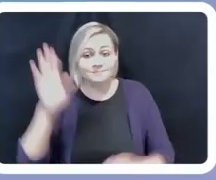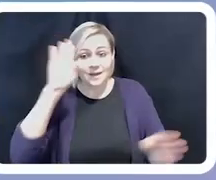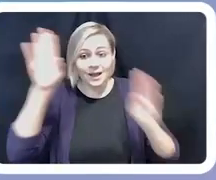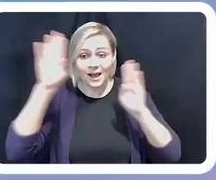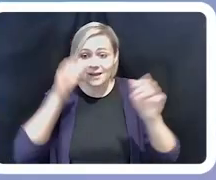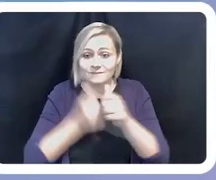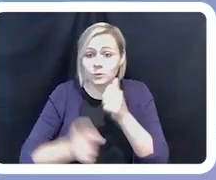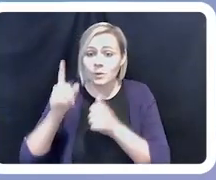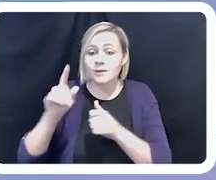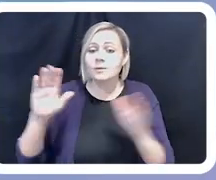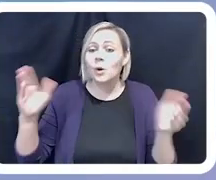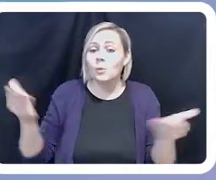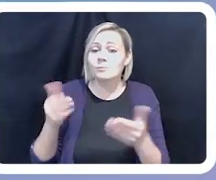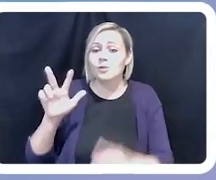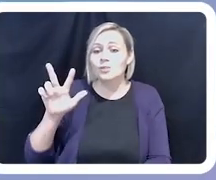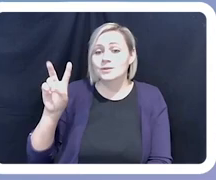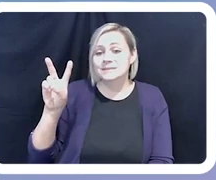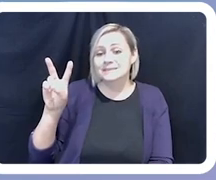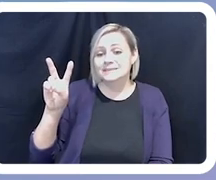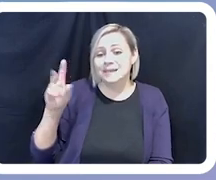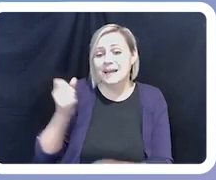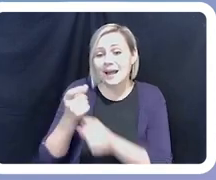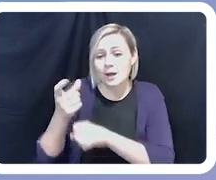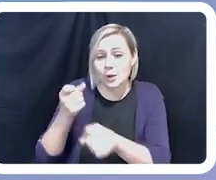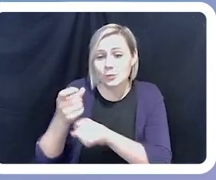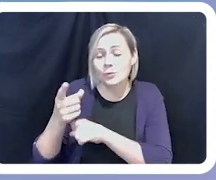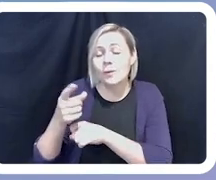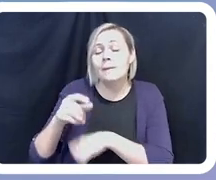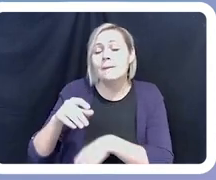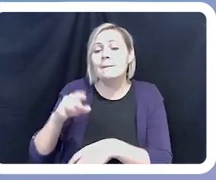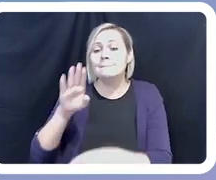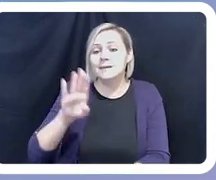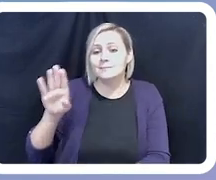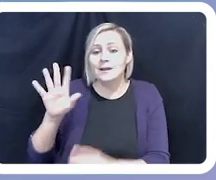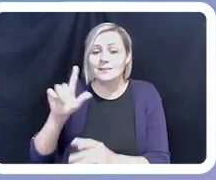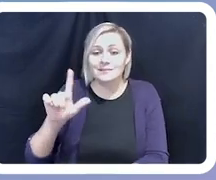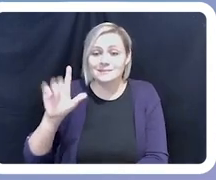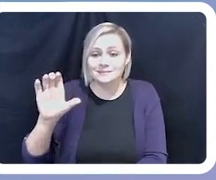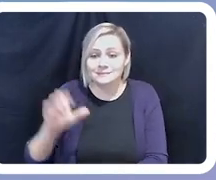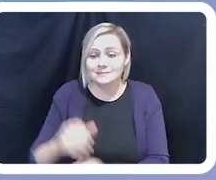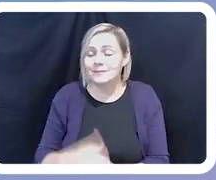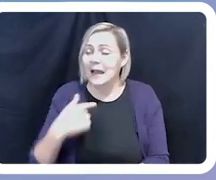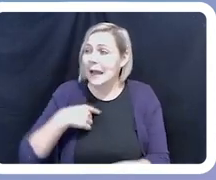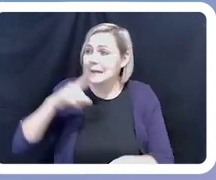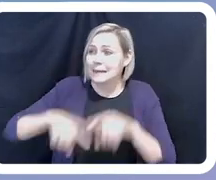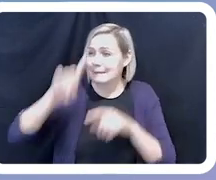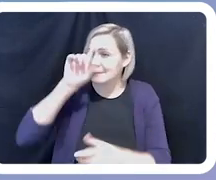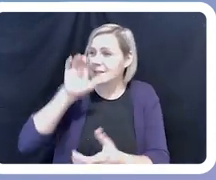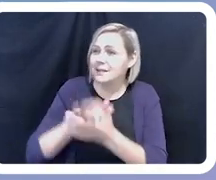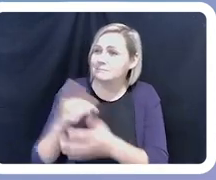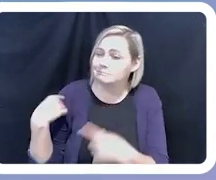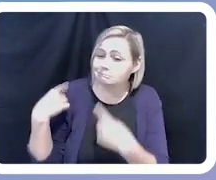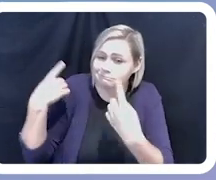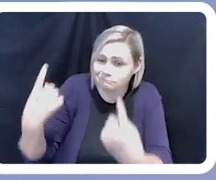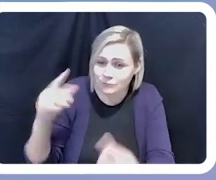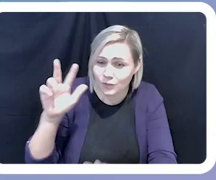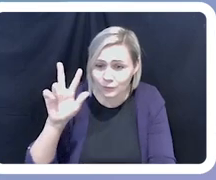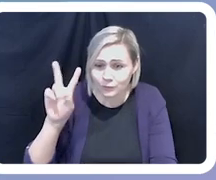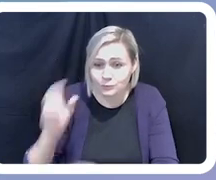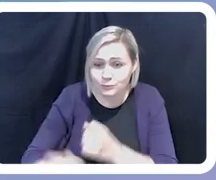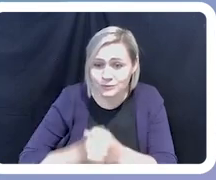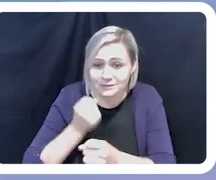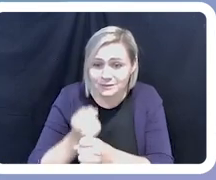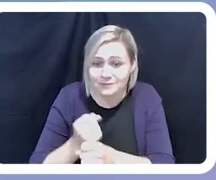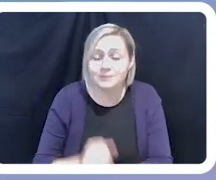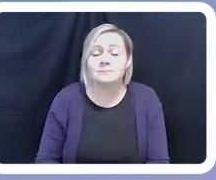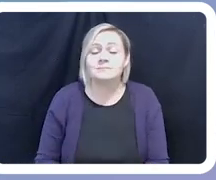Hi, everybody. Welcome to the 32nd annual Best Buddies Leadership Conference. I cannot believe it's been 32